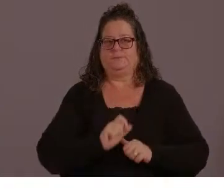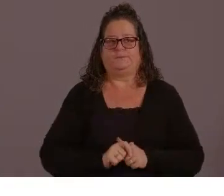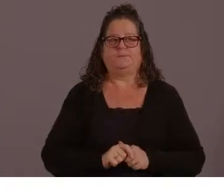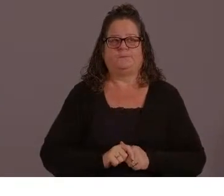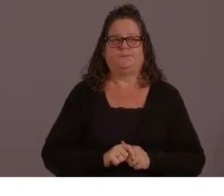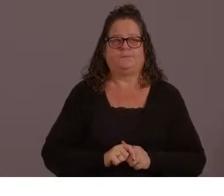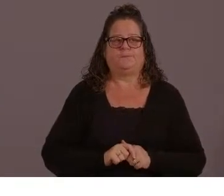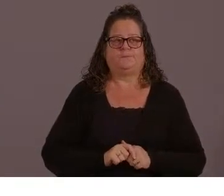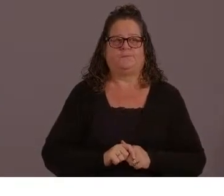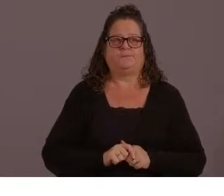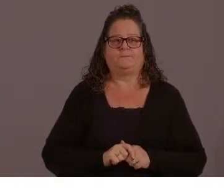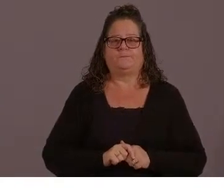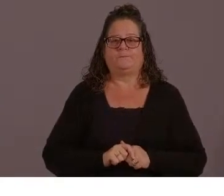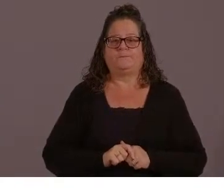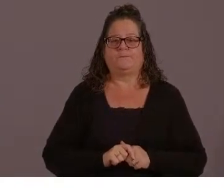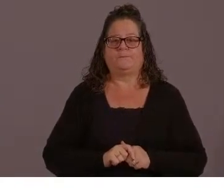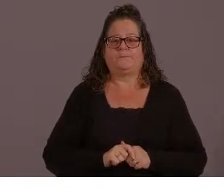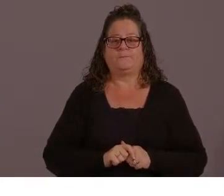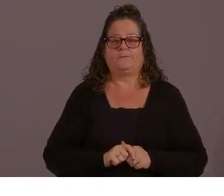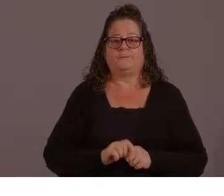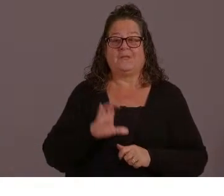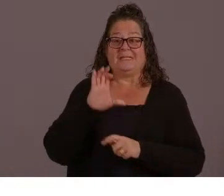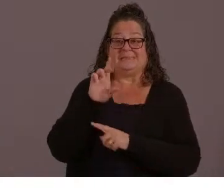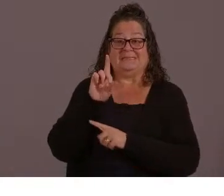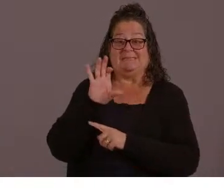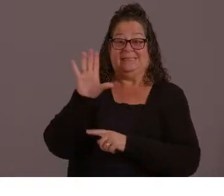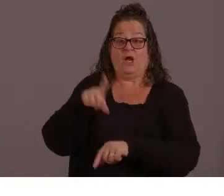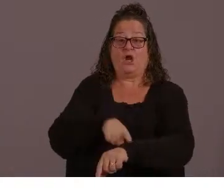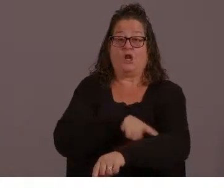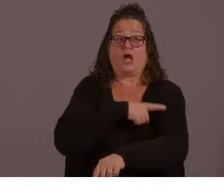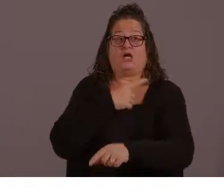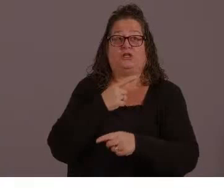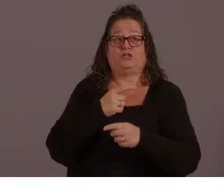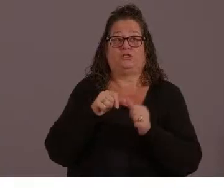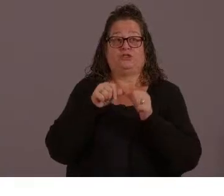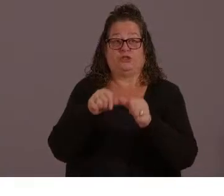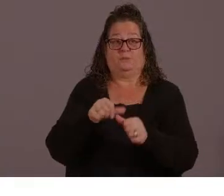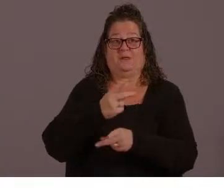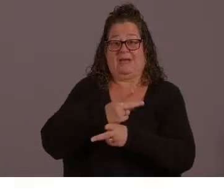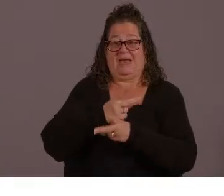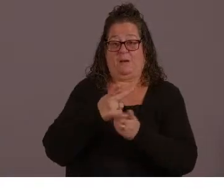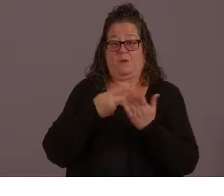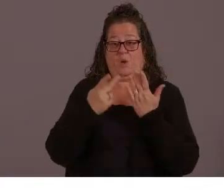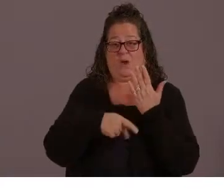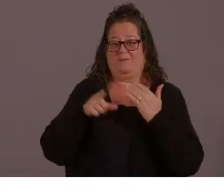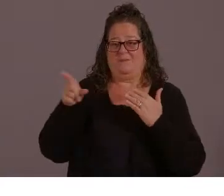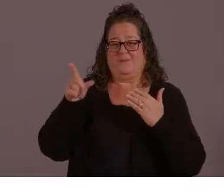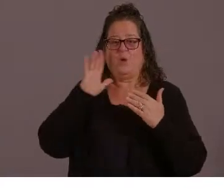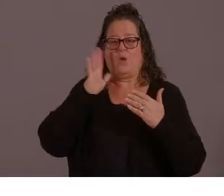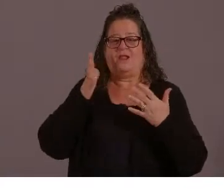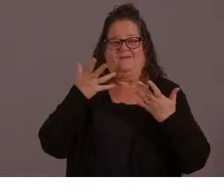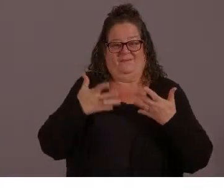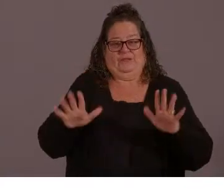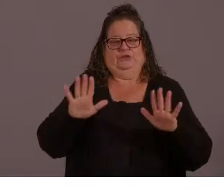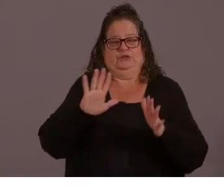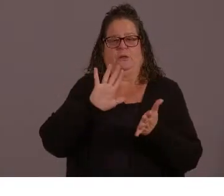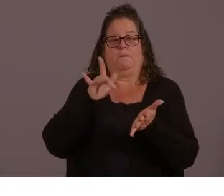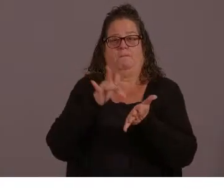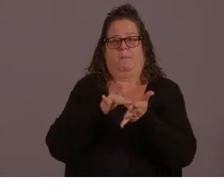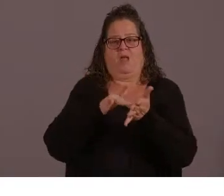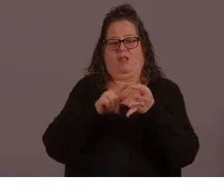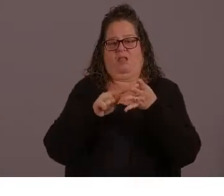Our CDC long-term care program will be completed by mid-April of 2021. This was